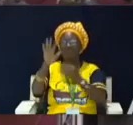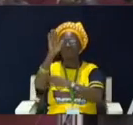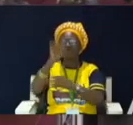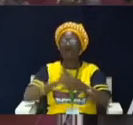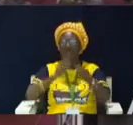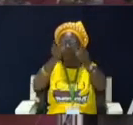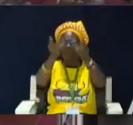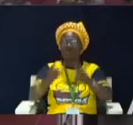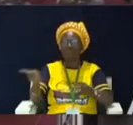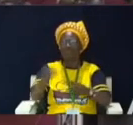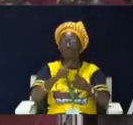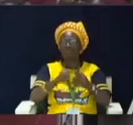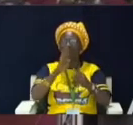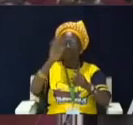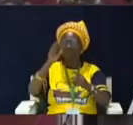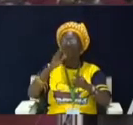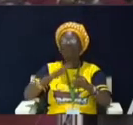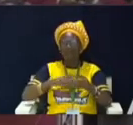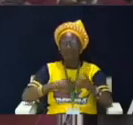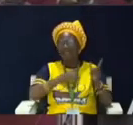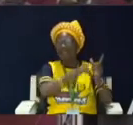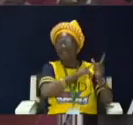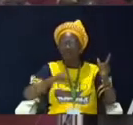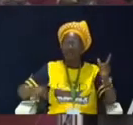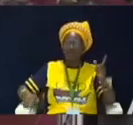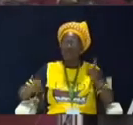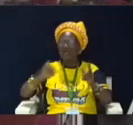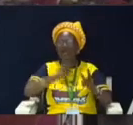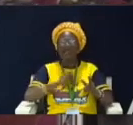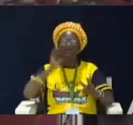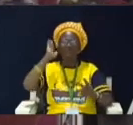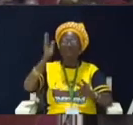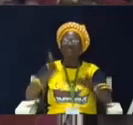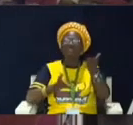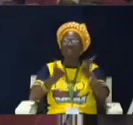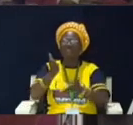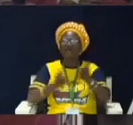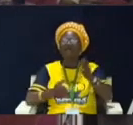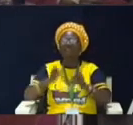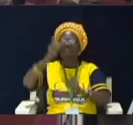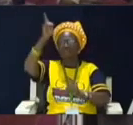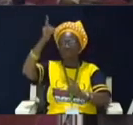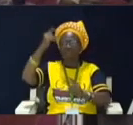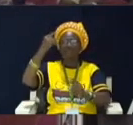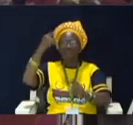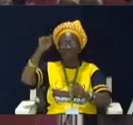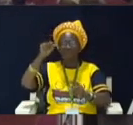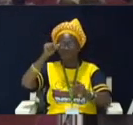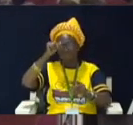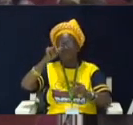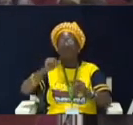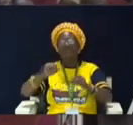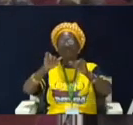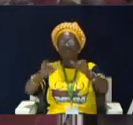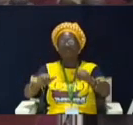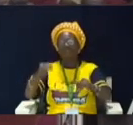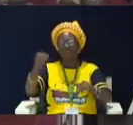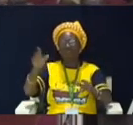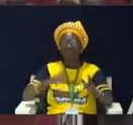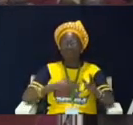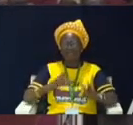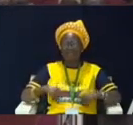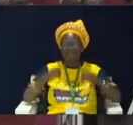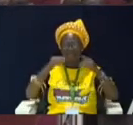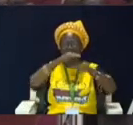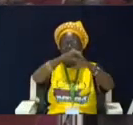you to be my Savior. I will serve you for the rest of my life. Call on him. And the